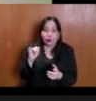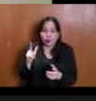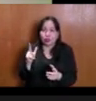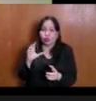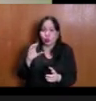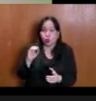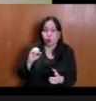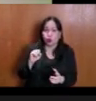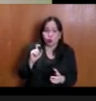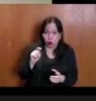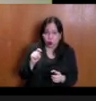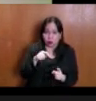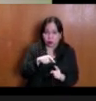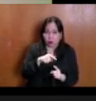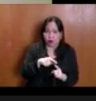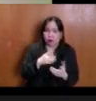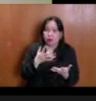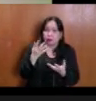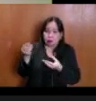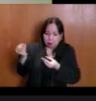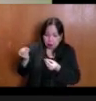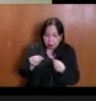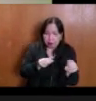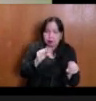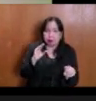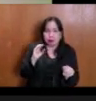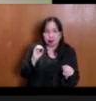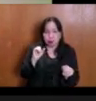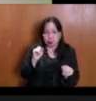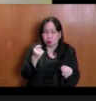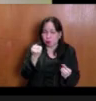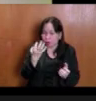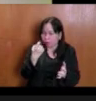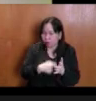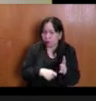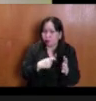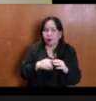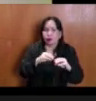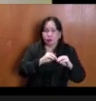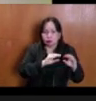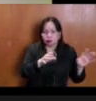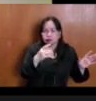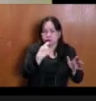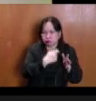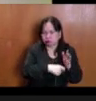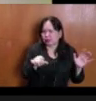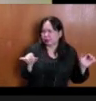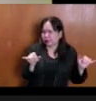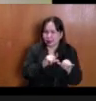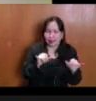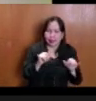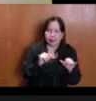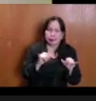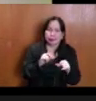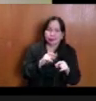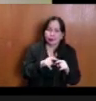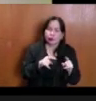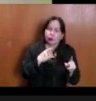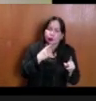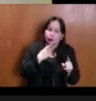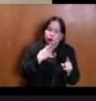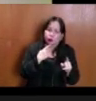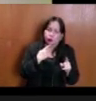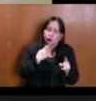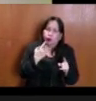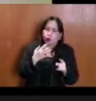cost, it's the actual transmission cost, and the actual distribution cost. And at one hand, maybe